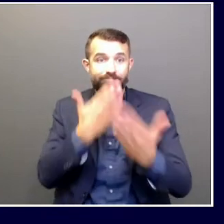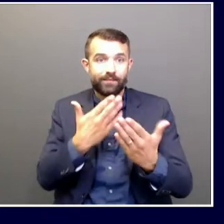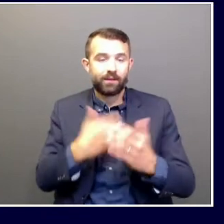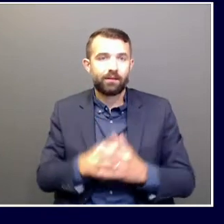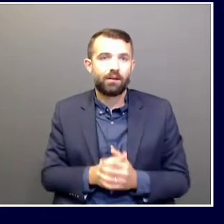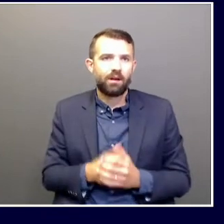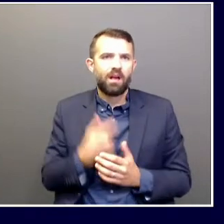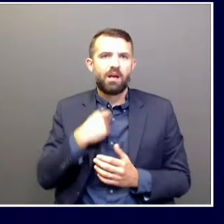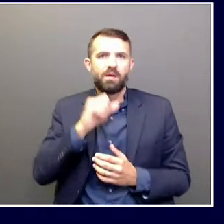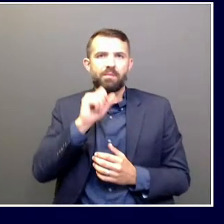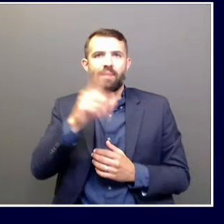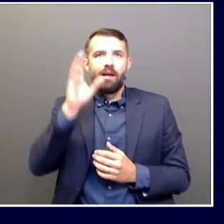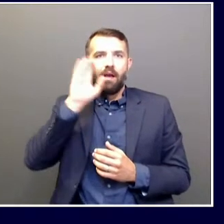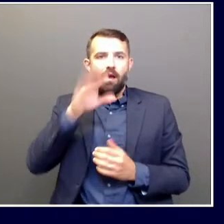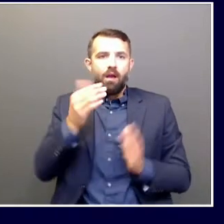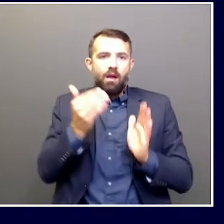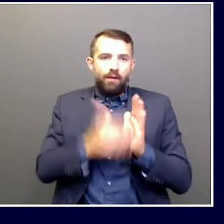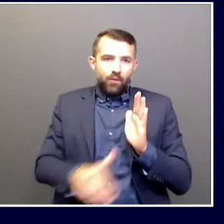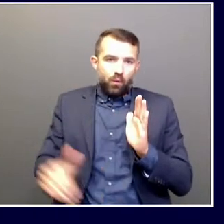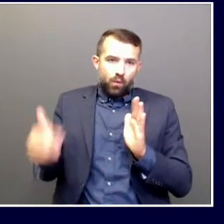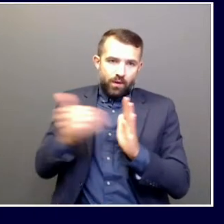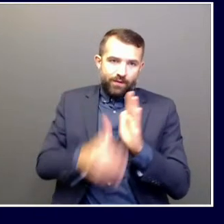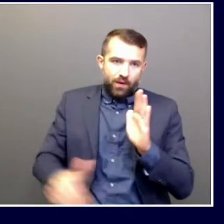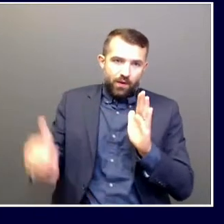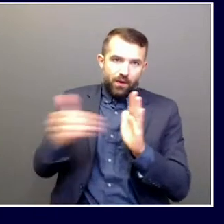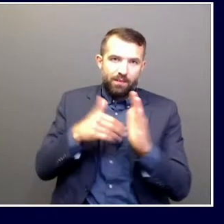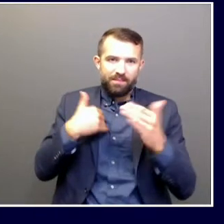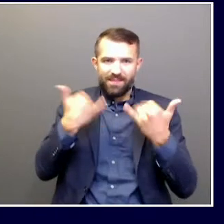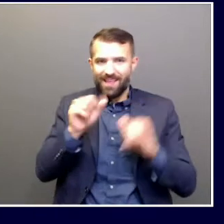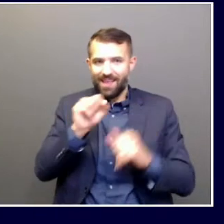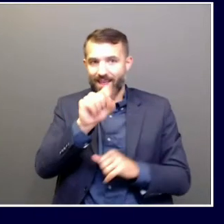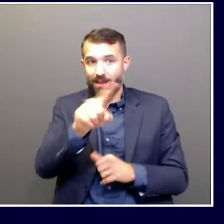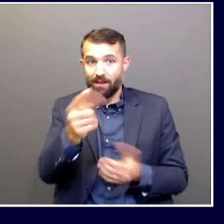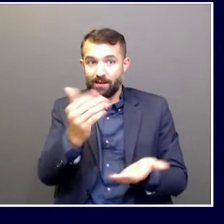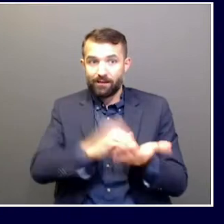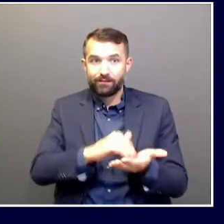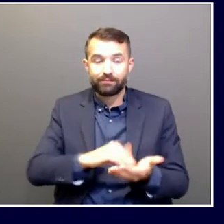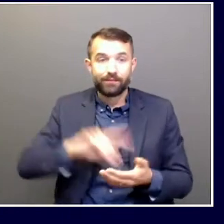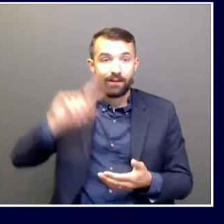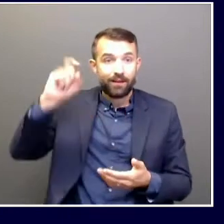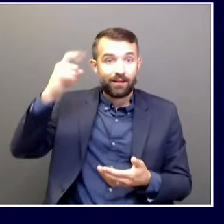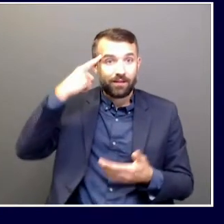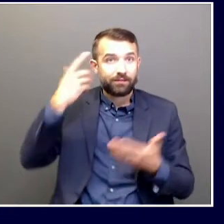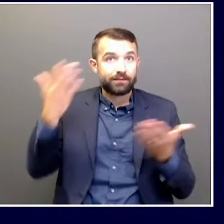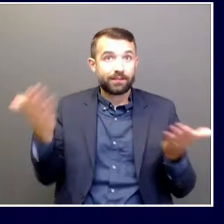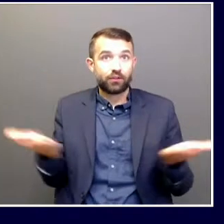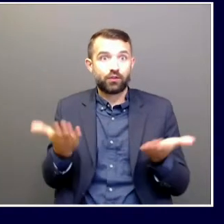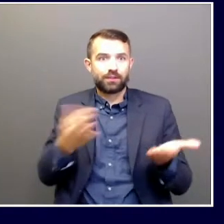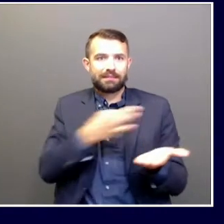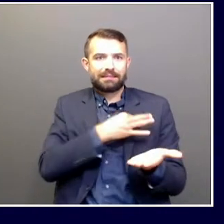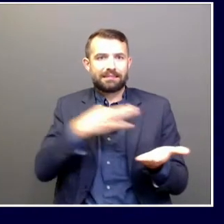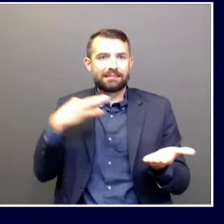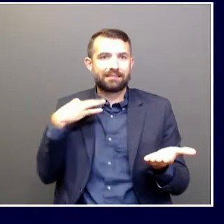Governor Mills, you strongly encouraged school staff to get vaccinated, saying that if they don't, they're endangering children. So at this